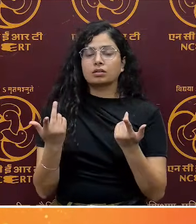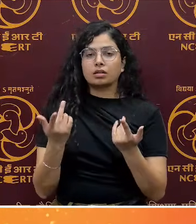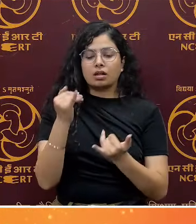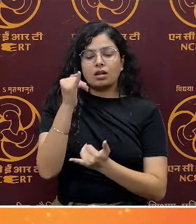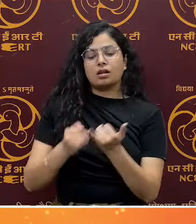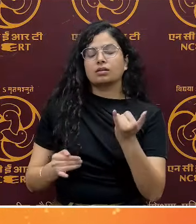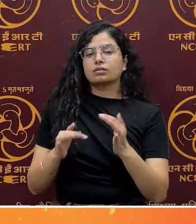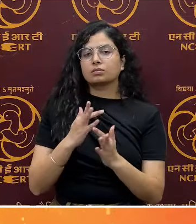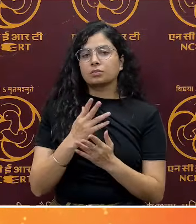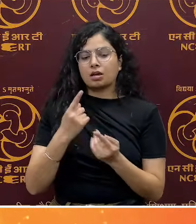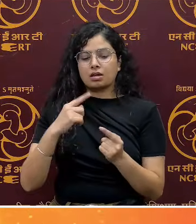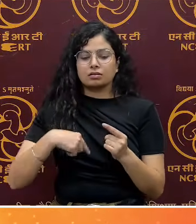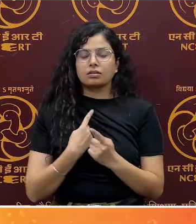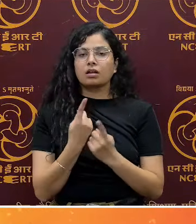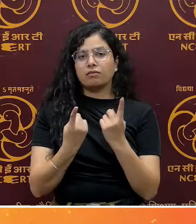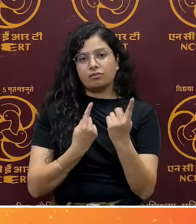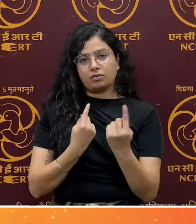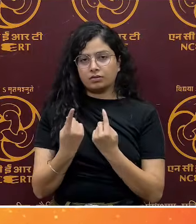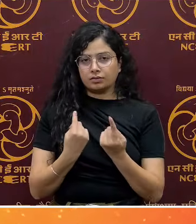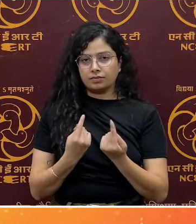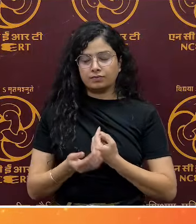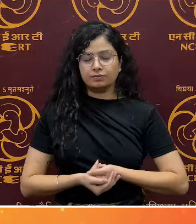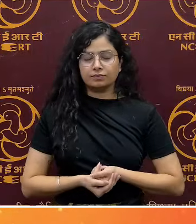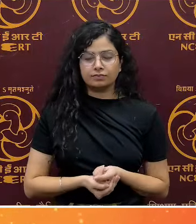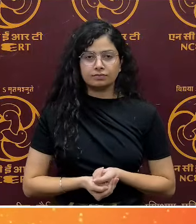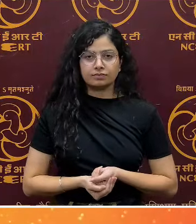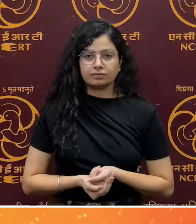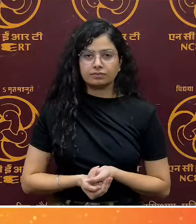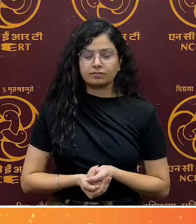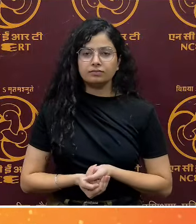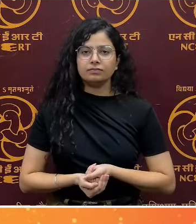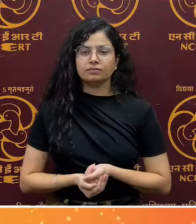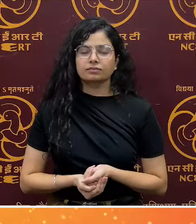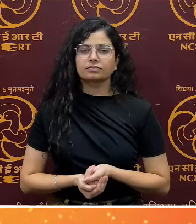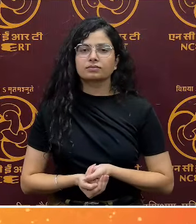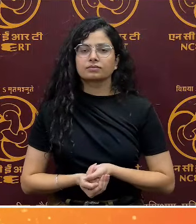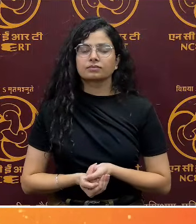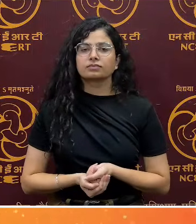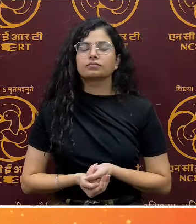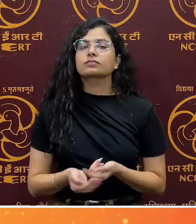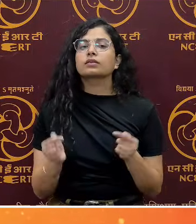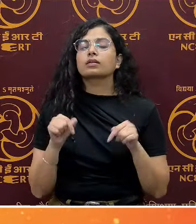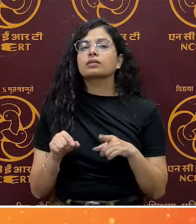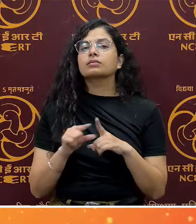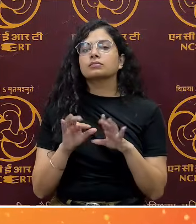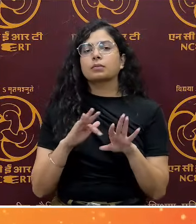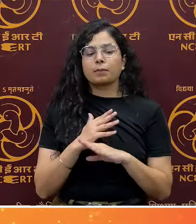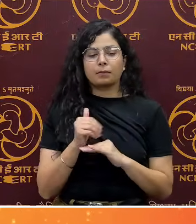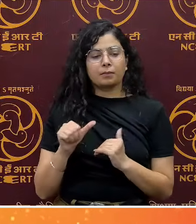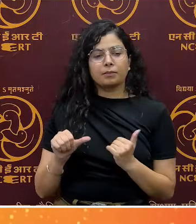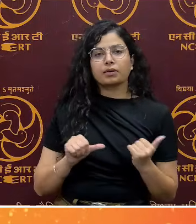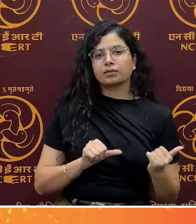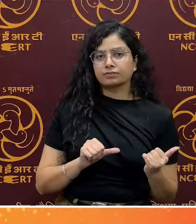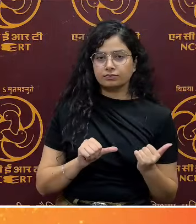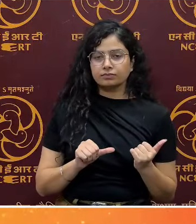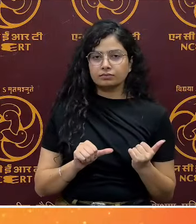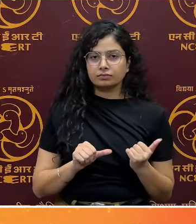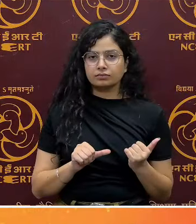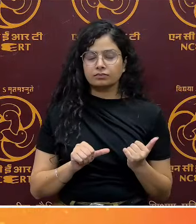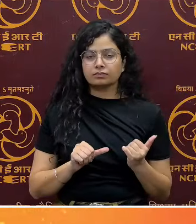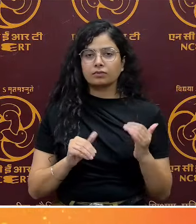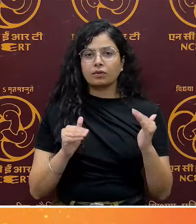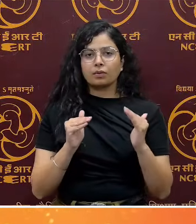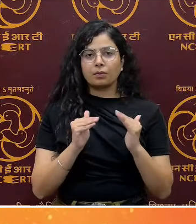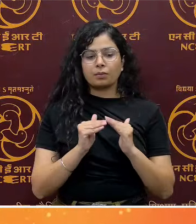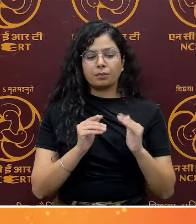also, which we will attend at the end of the session. Now we will go back to the home page, and